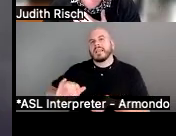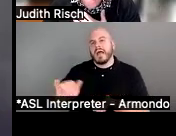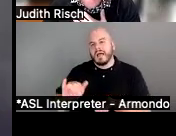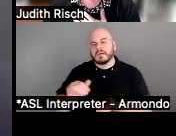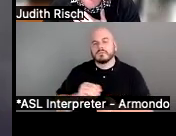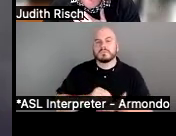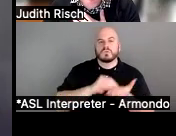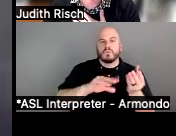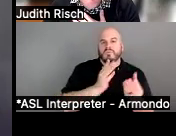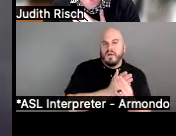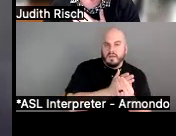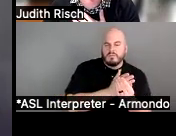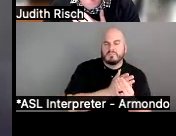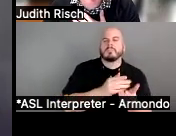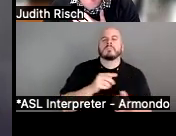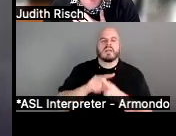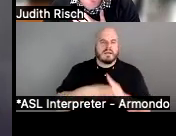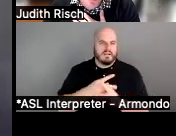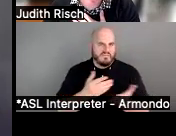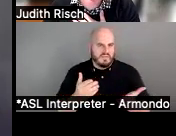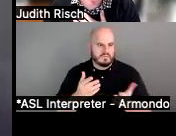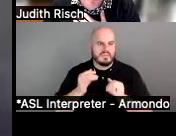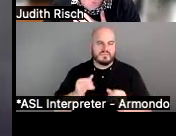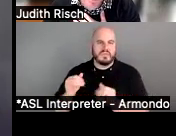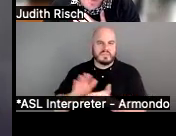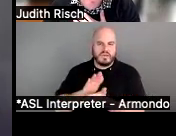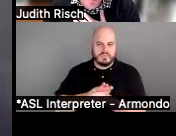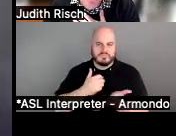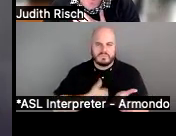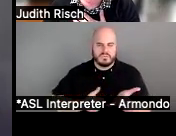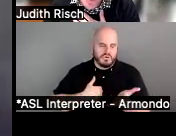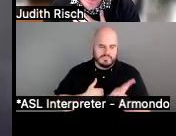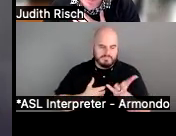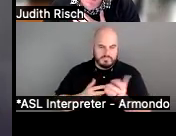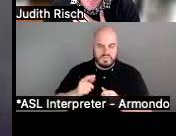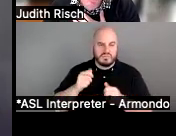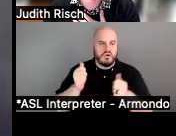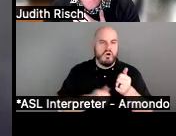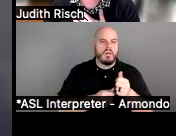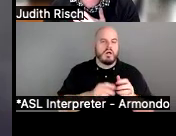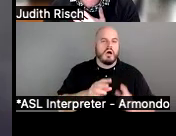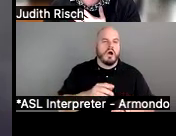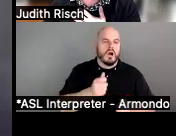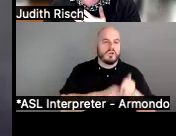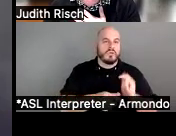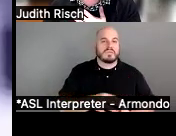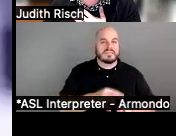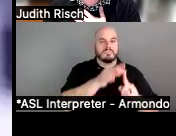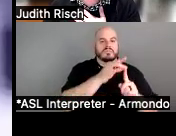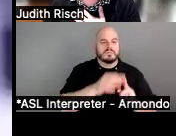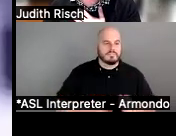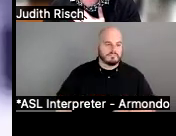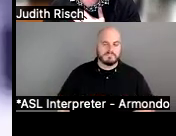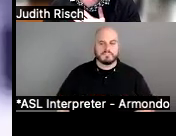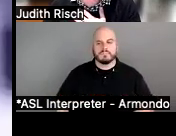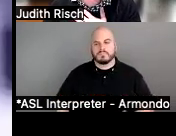student files and those types of things are actually individualized documents. I'm sorry about that, but it all falls under these exemptions. I